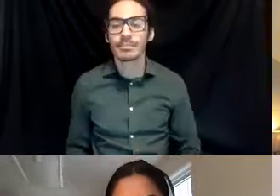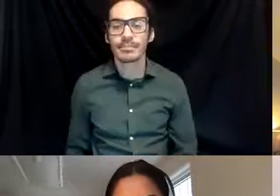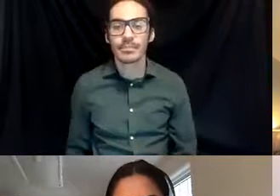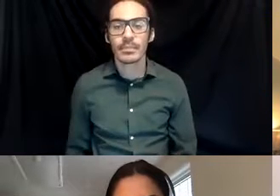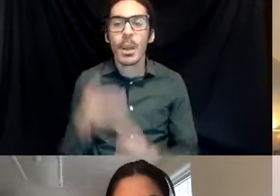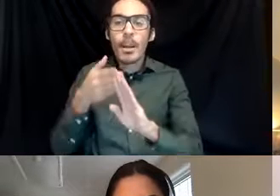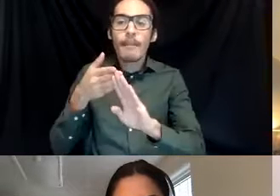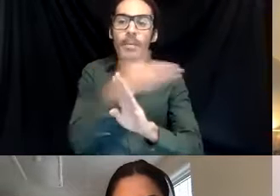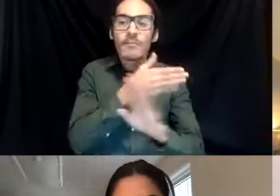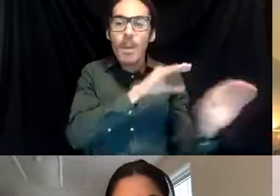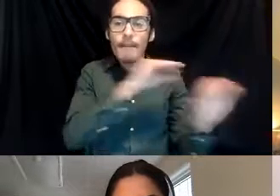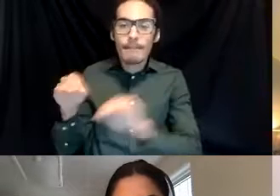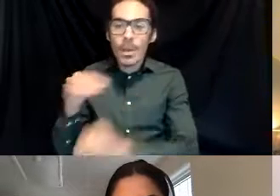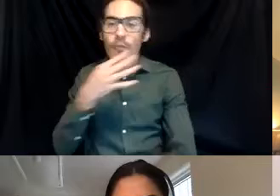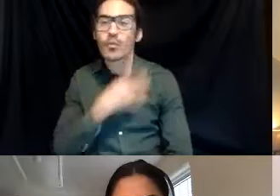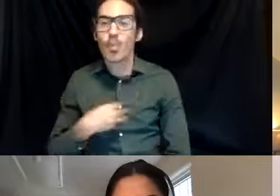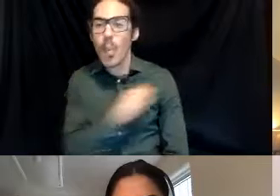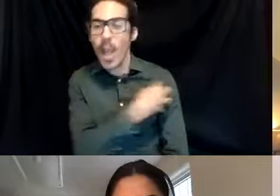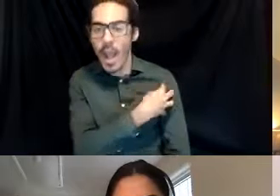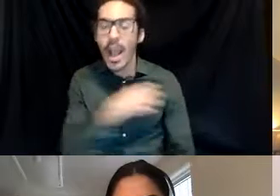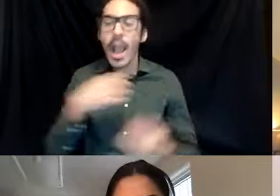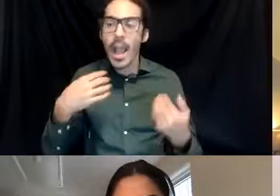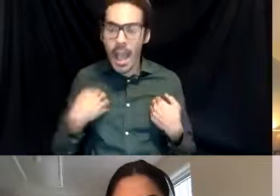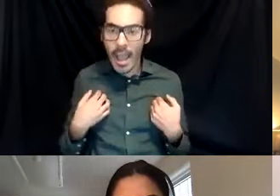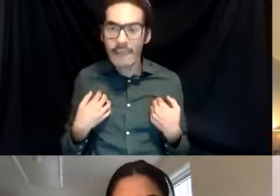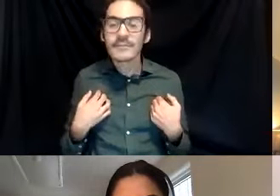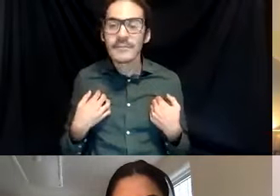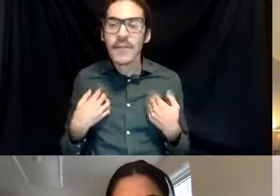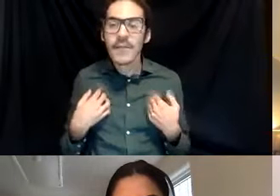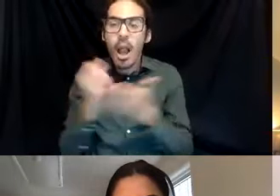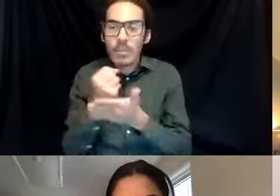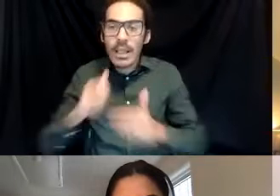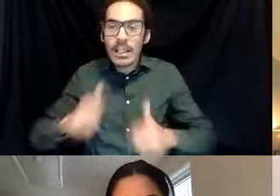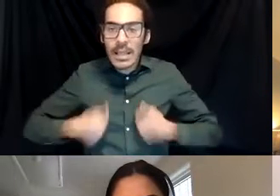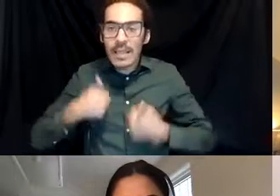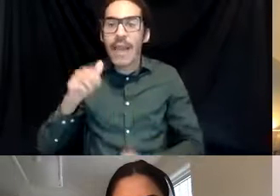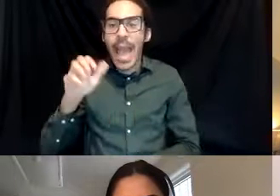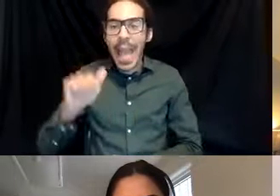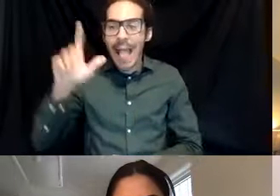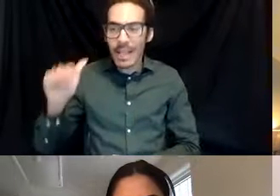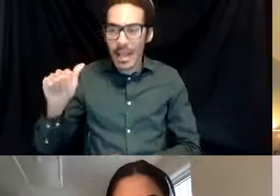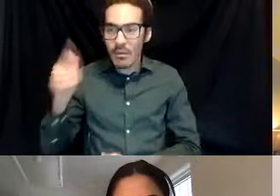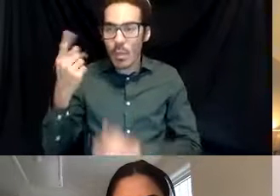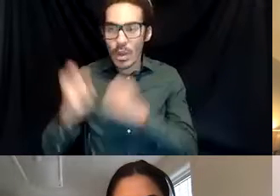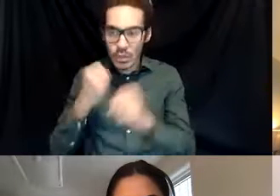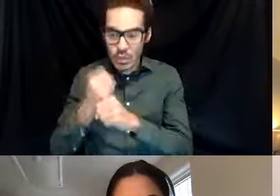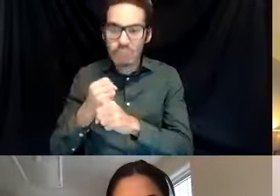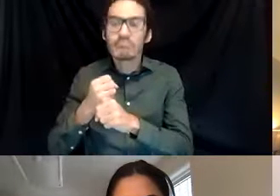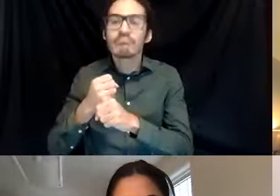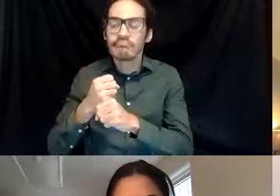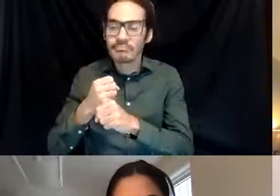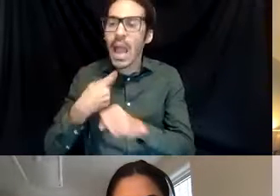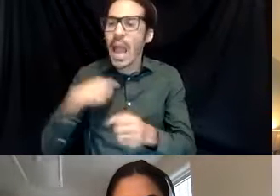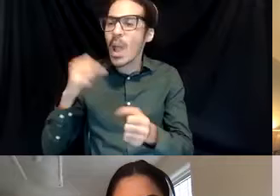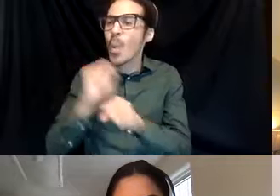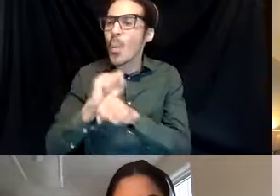moved here, as I mentioned, I did have a chance to live in Birmingham, Alabama for a year. I was in journalism. I worked at the newspaper